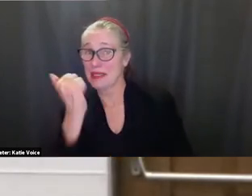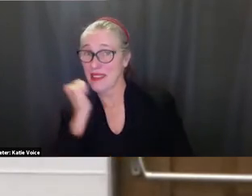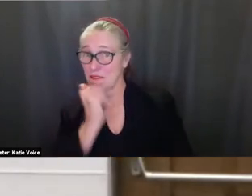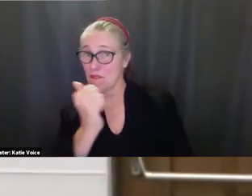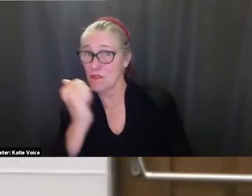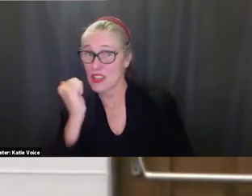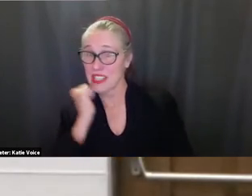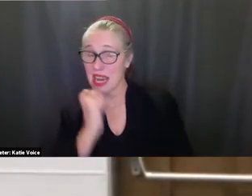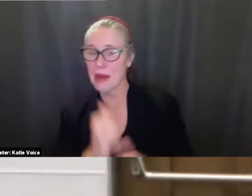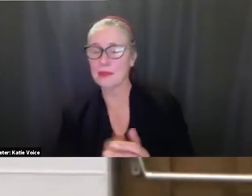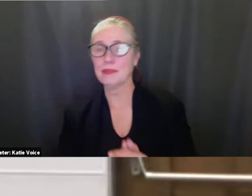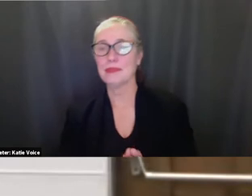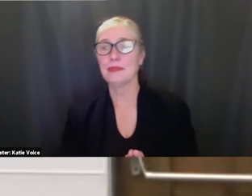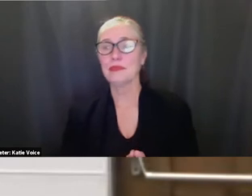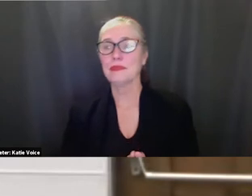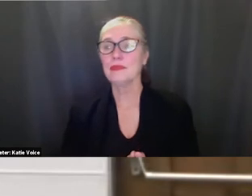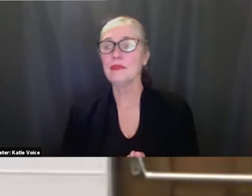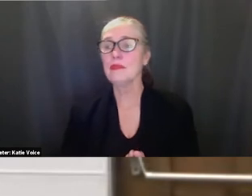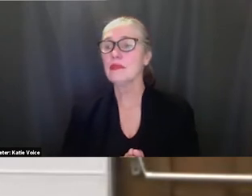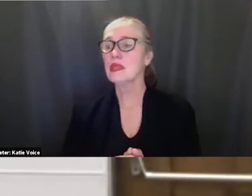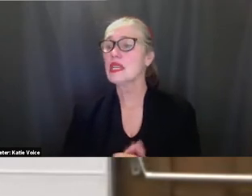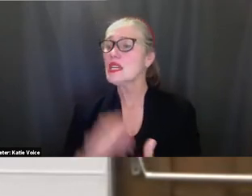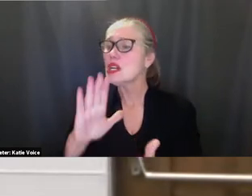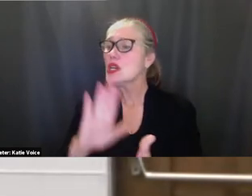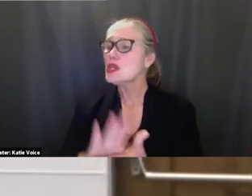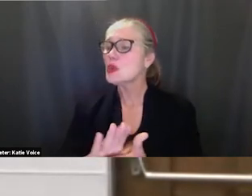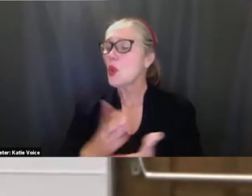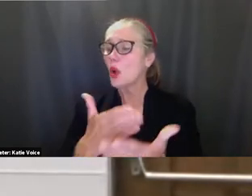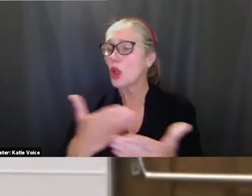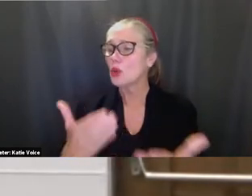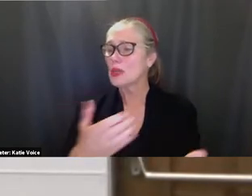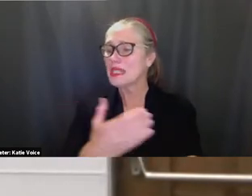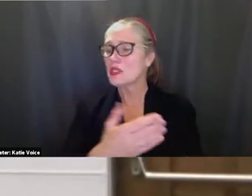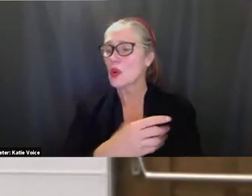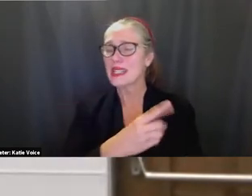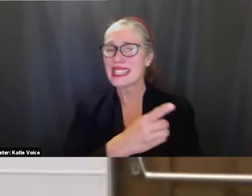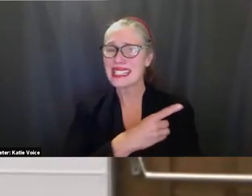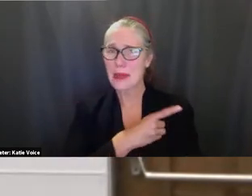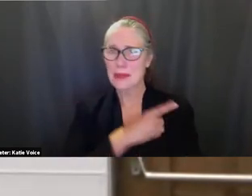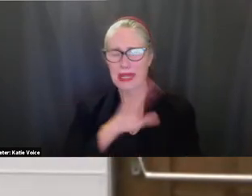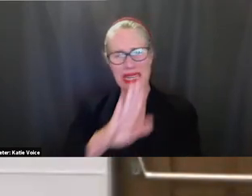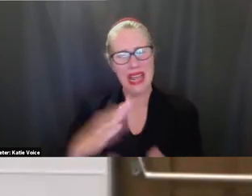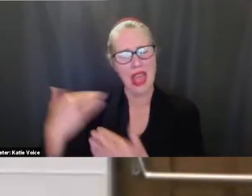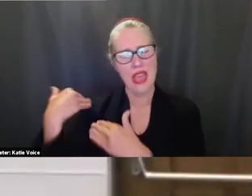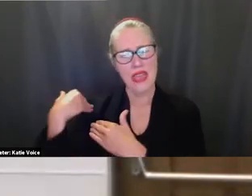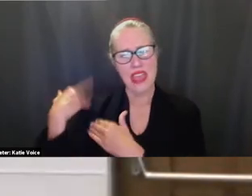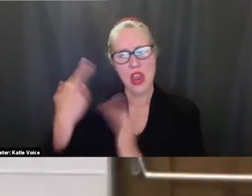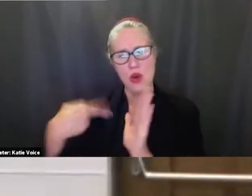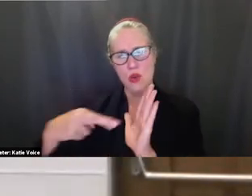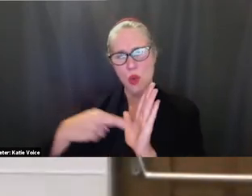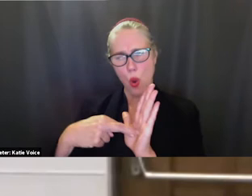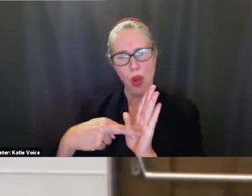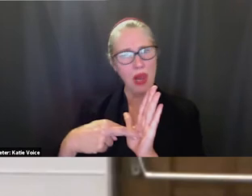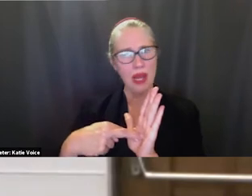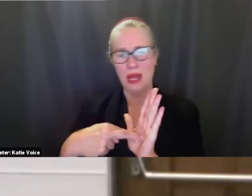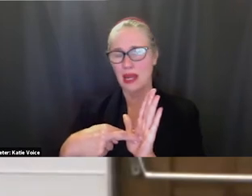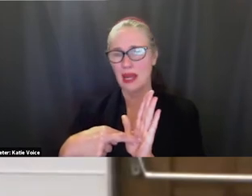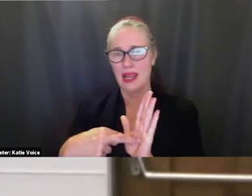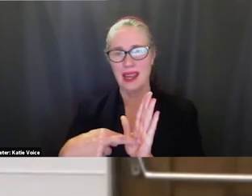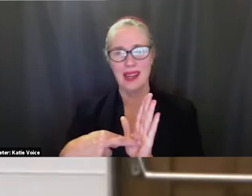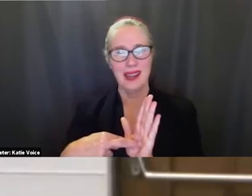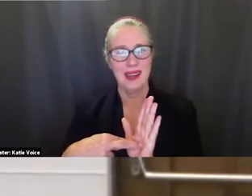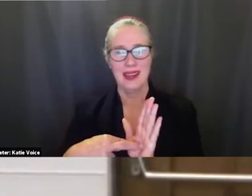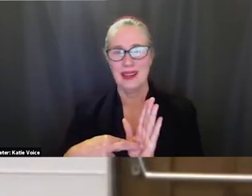now the role of the school resource um deputy uh it wasn't like